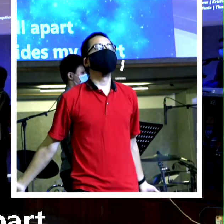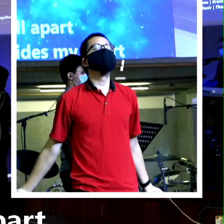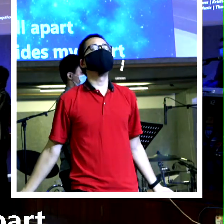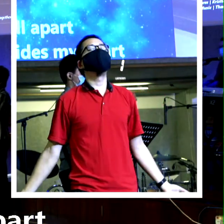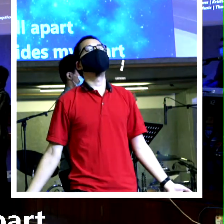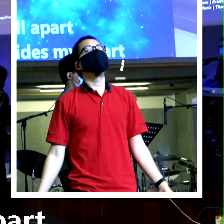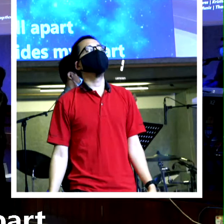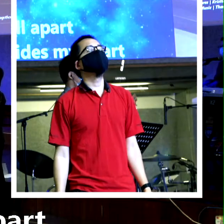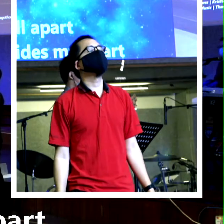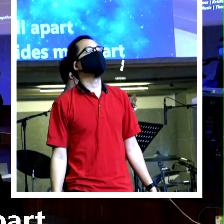fall apart.